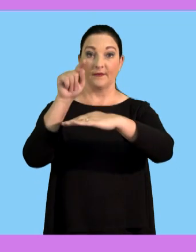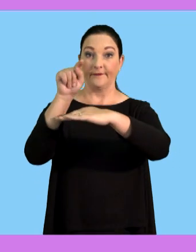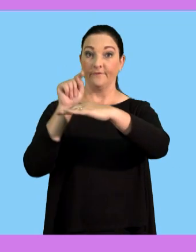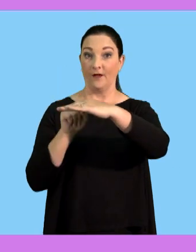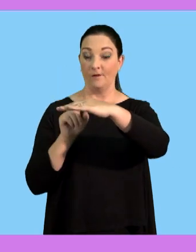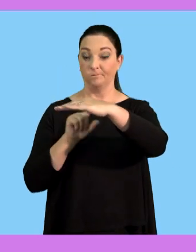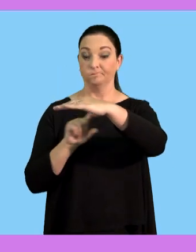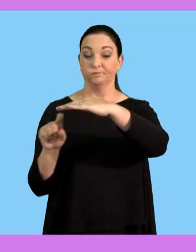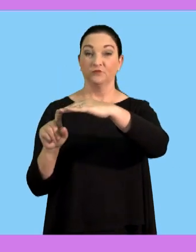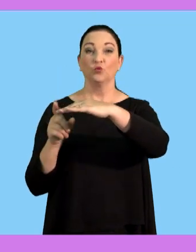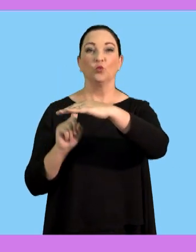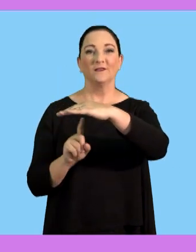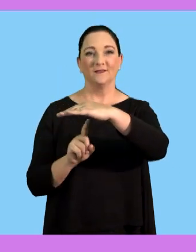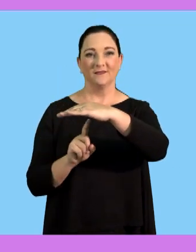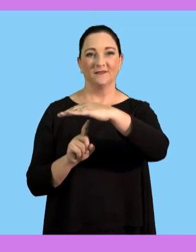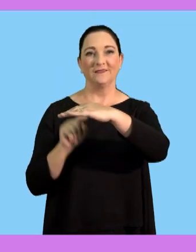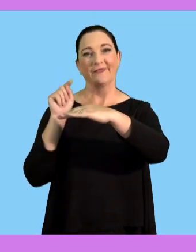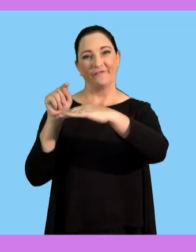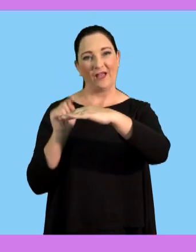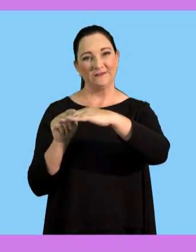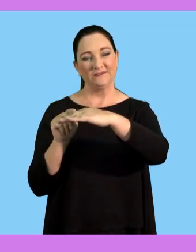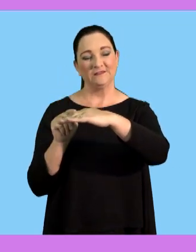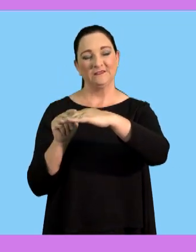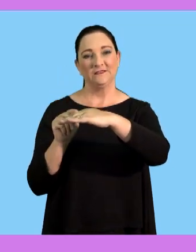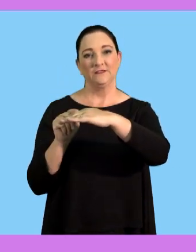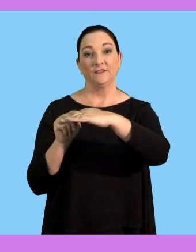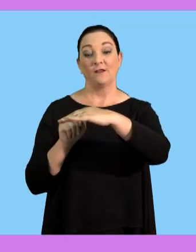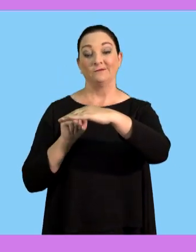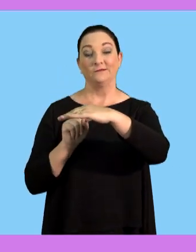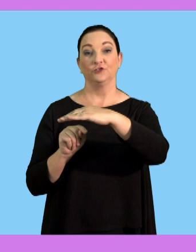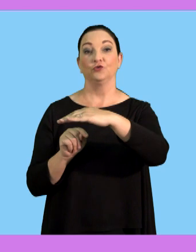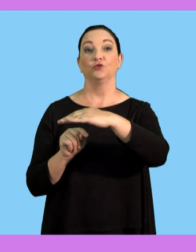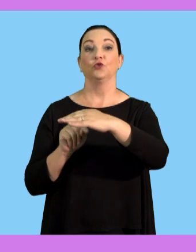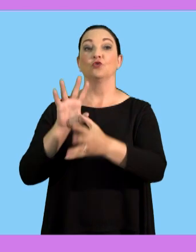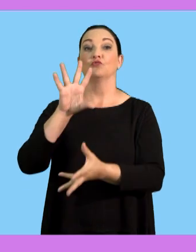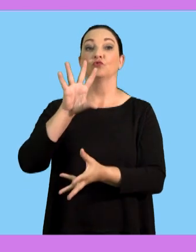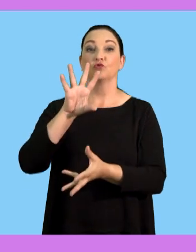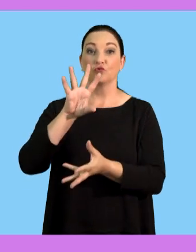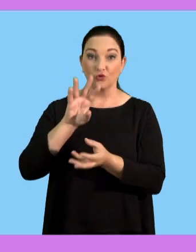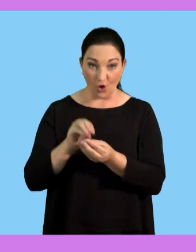and we divide that, so I'm going to say divided by your total